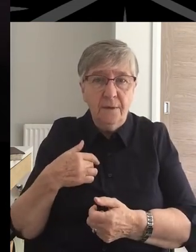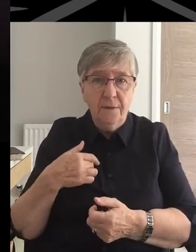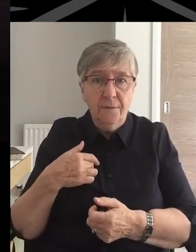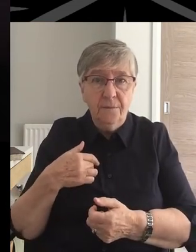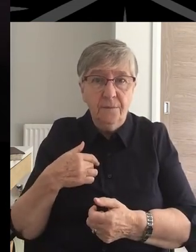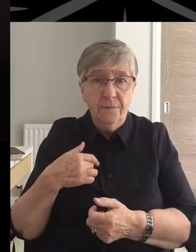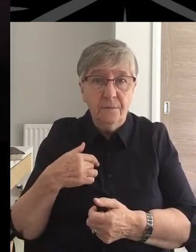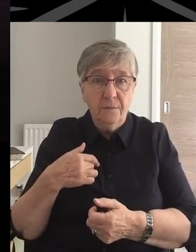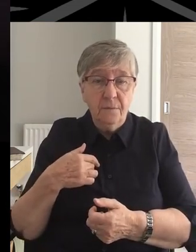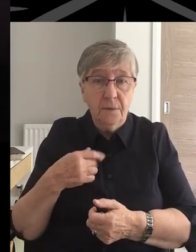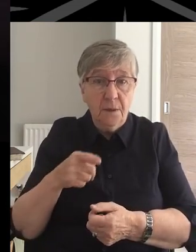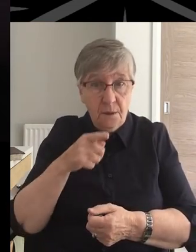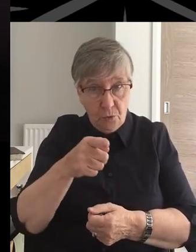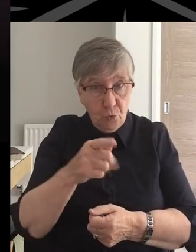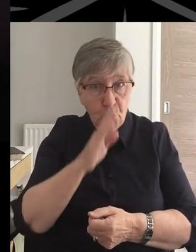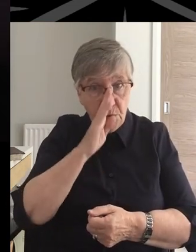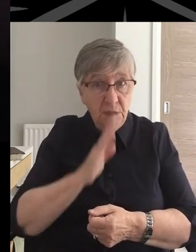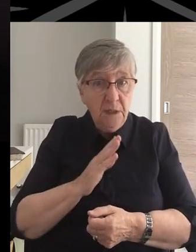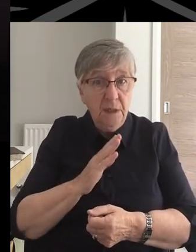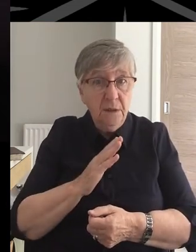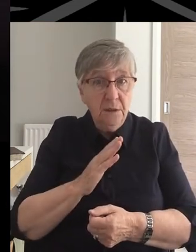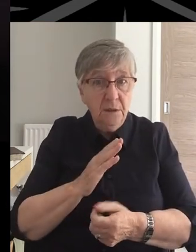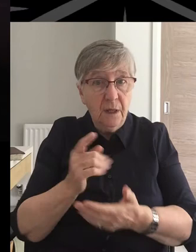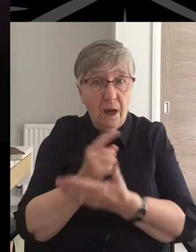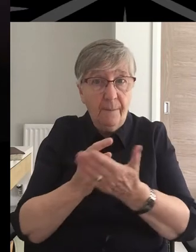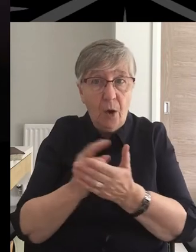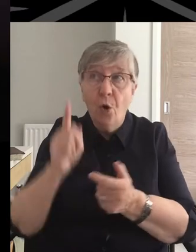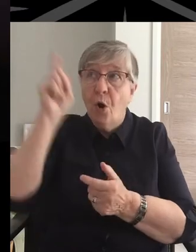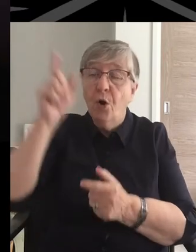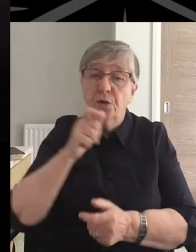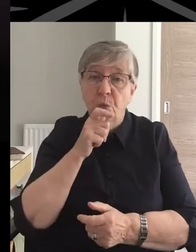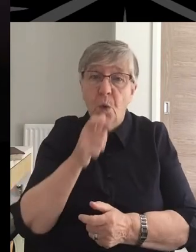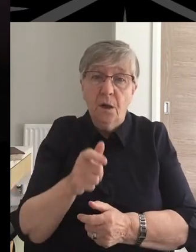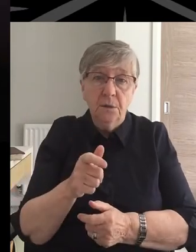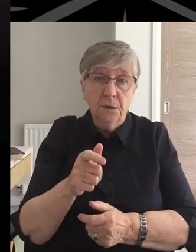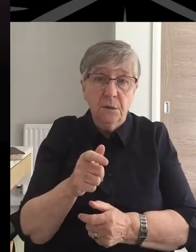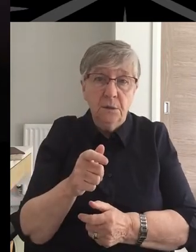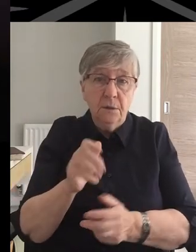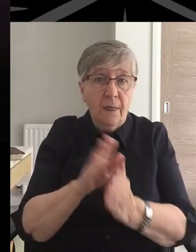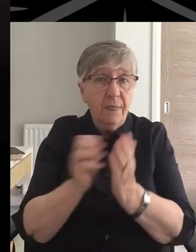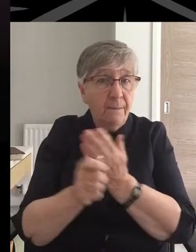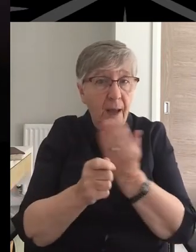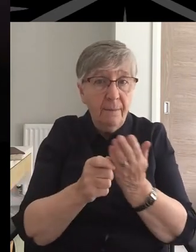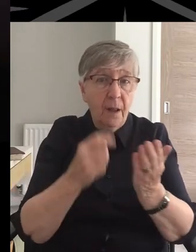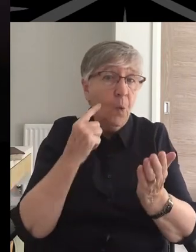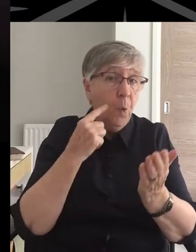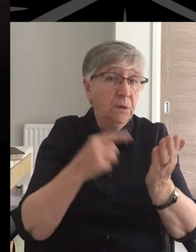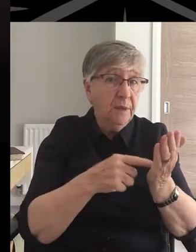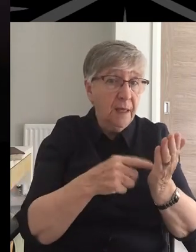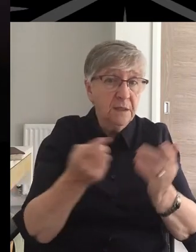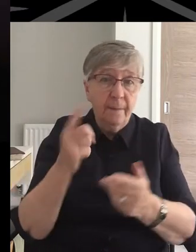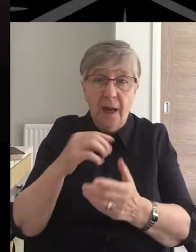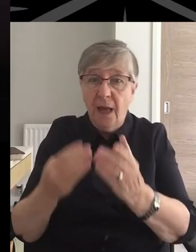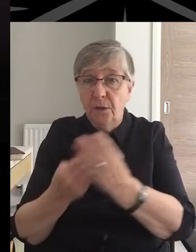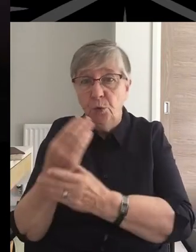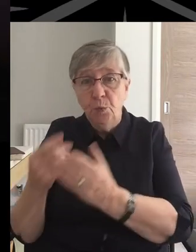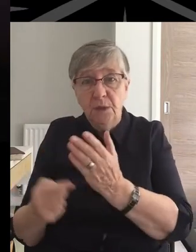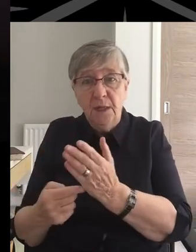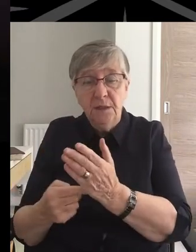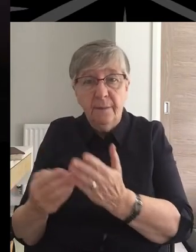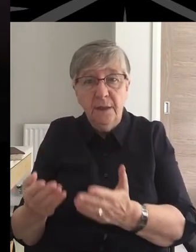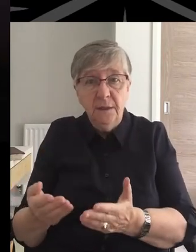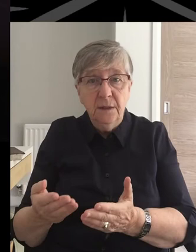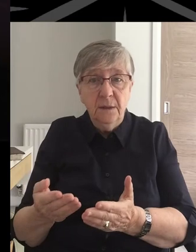Is that the kind of seriousness with which you take the Word of God and the Scriptures of the Old and the New Testaments?